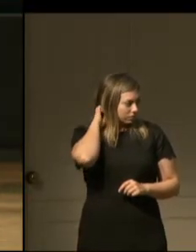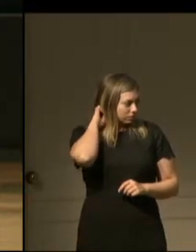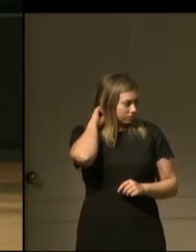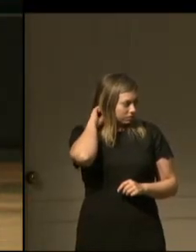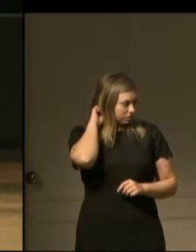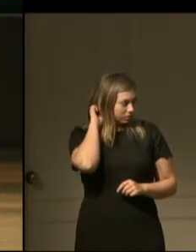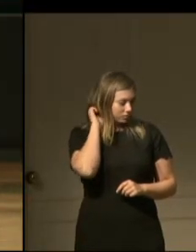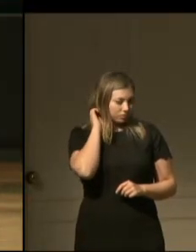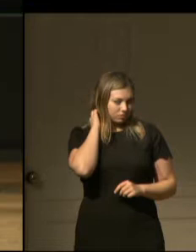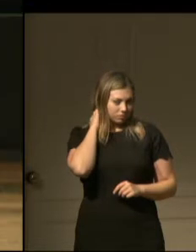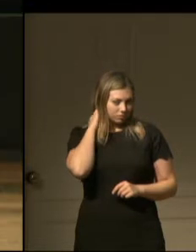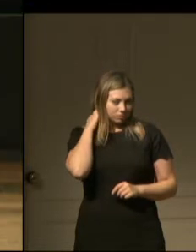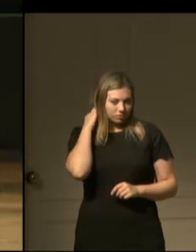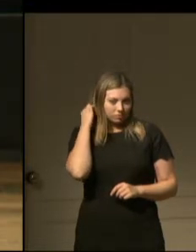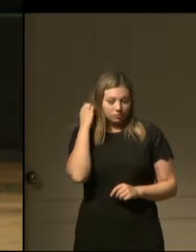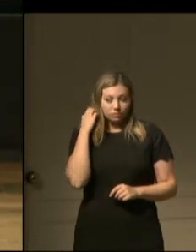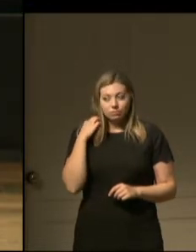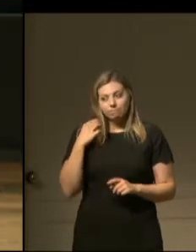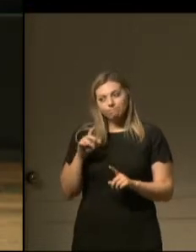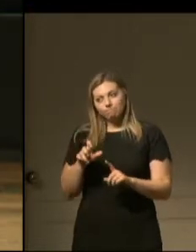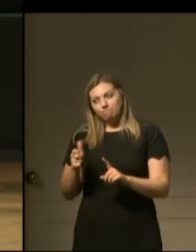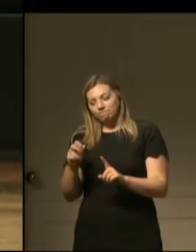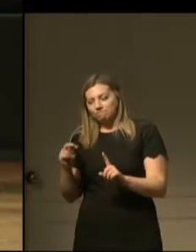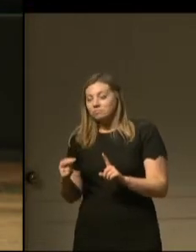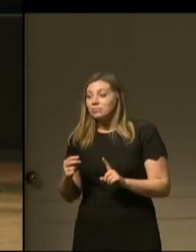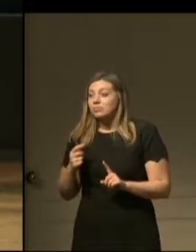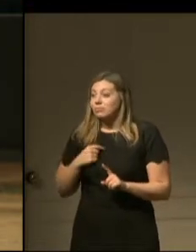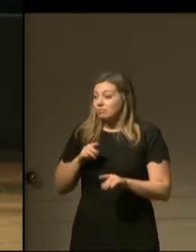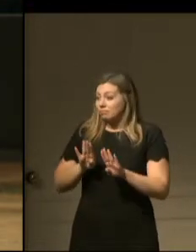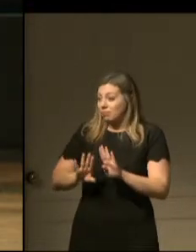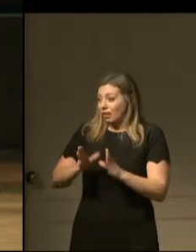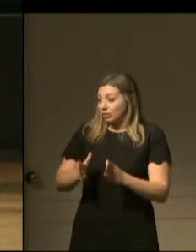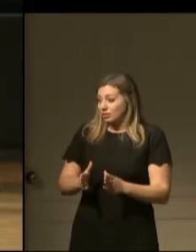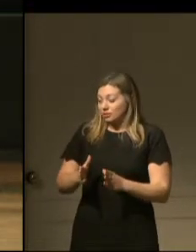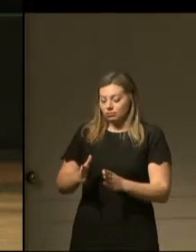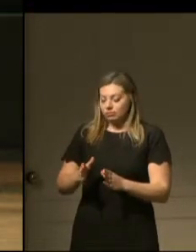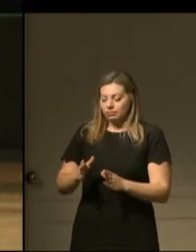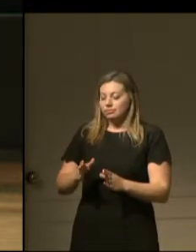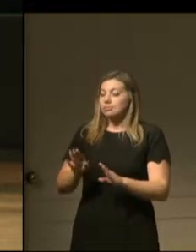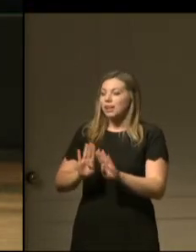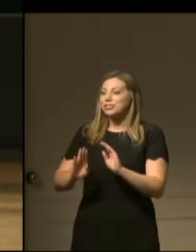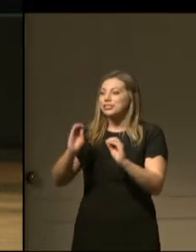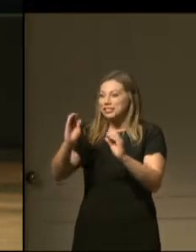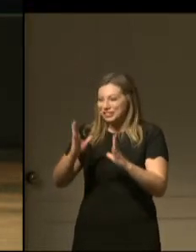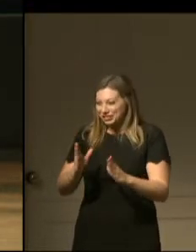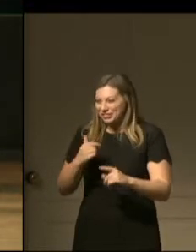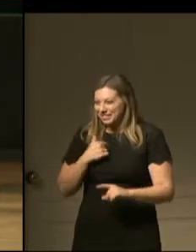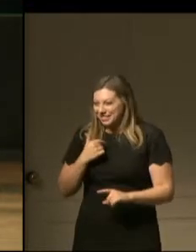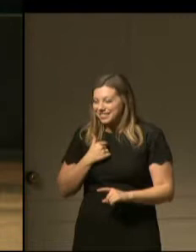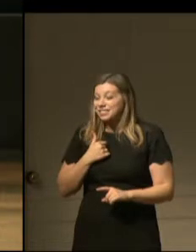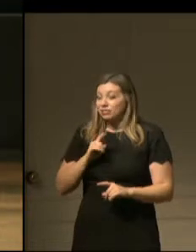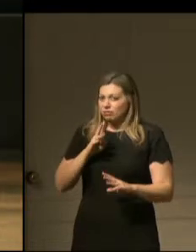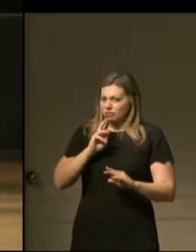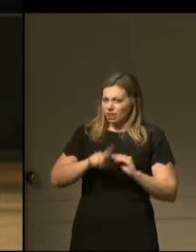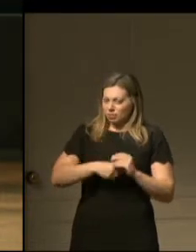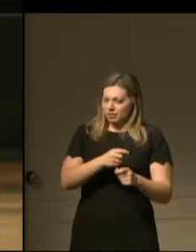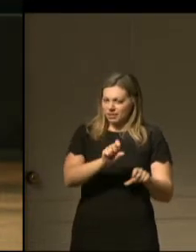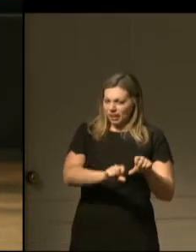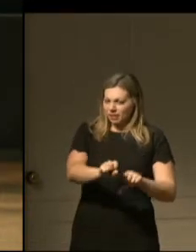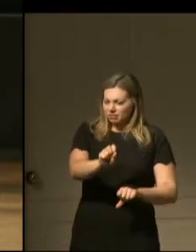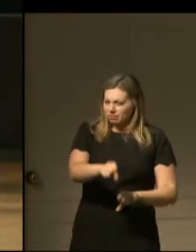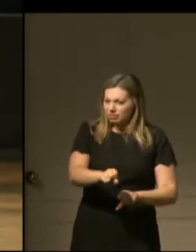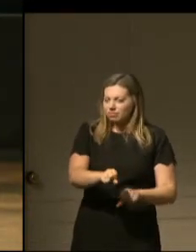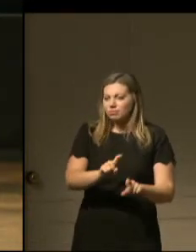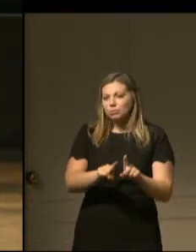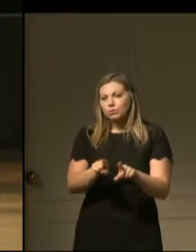On another note, so as a biology teacher, a lot of the time that I spend talking about science is actually also